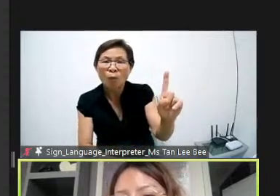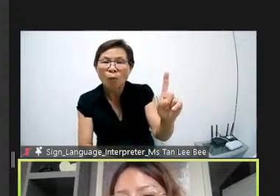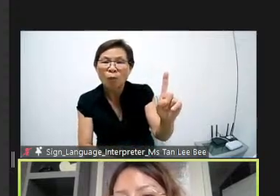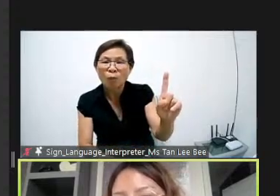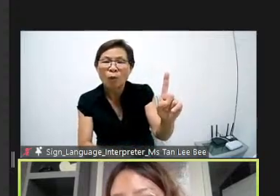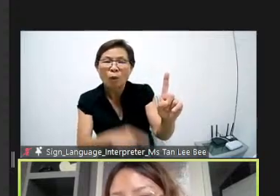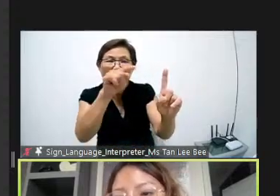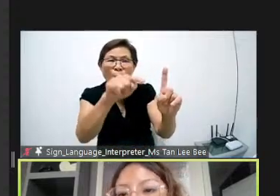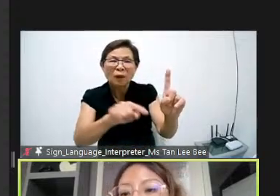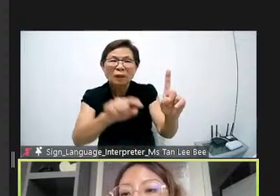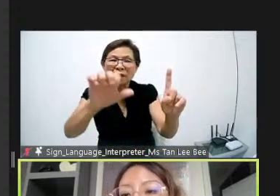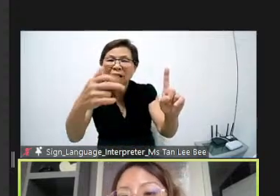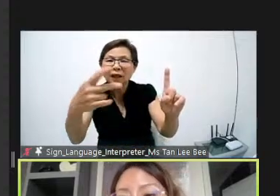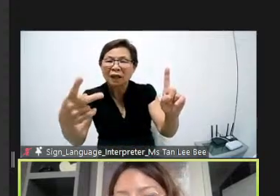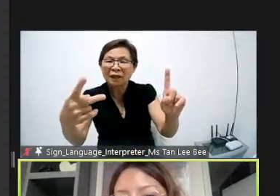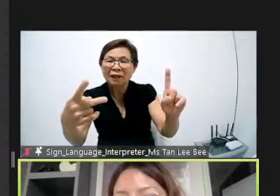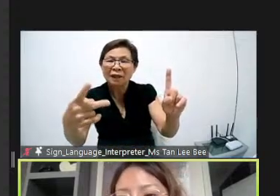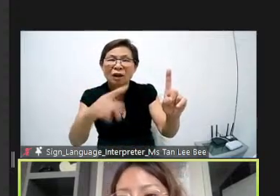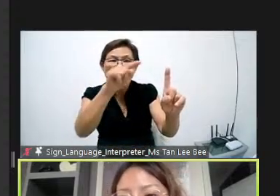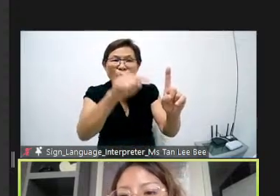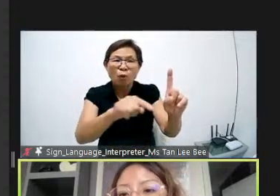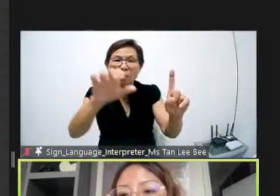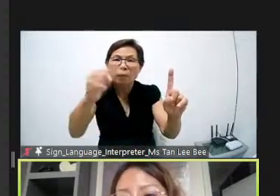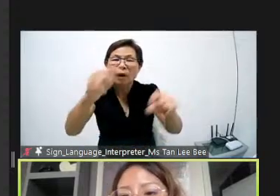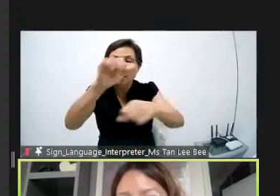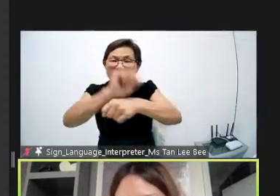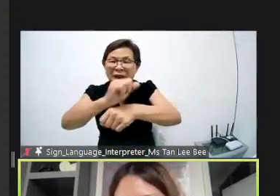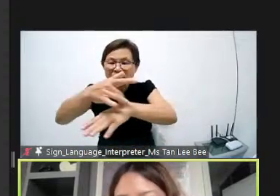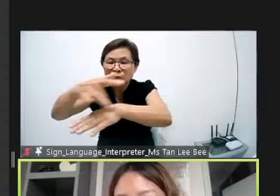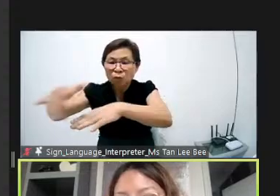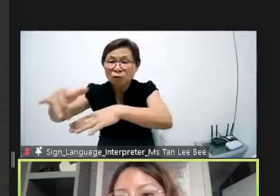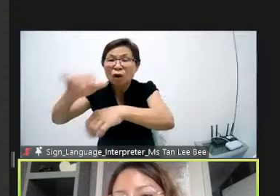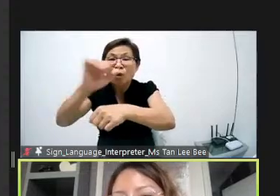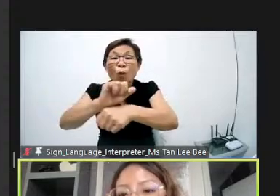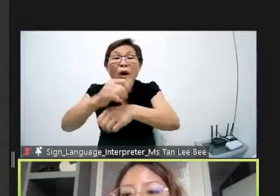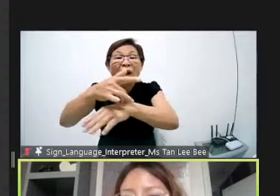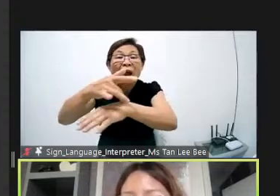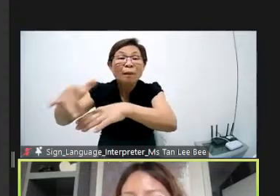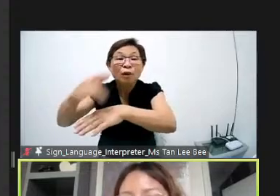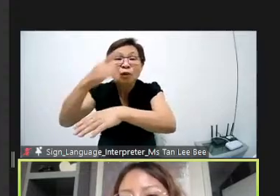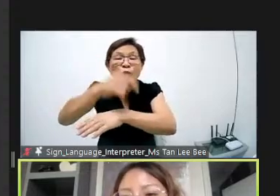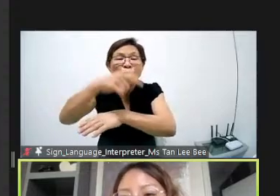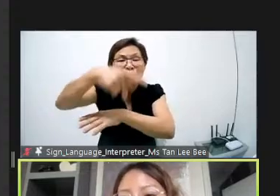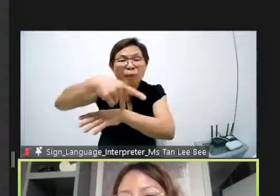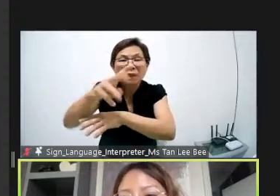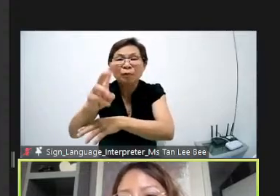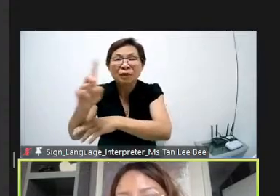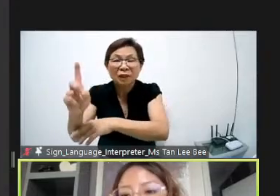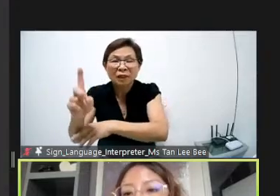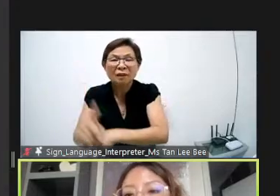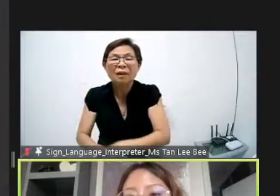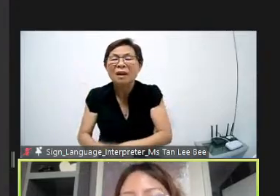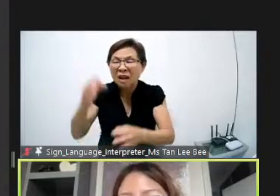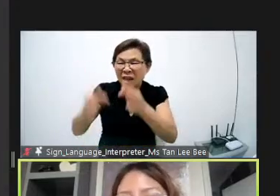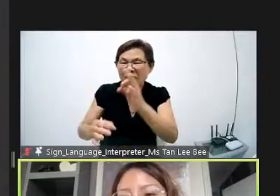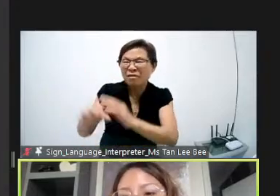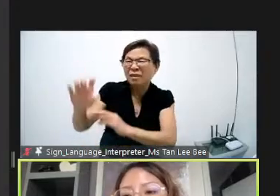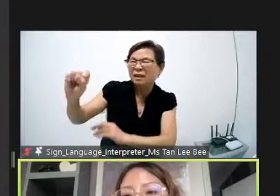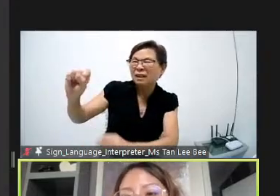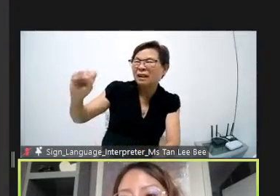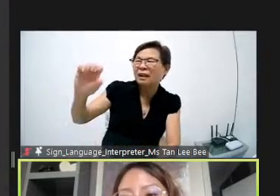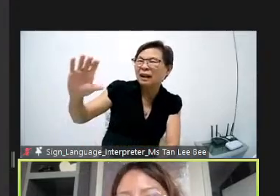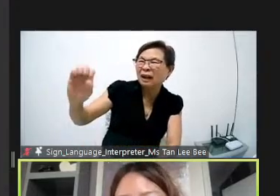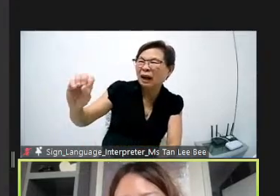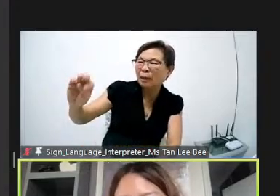10,000 position available for PWD. If those companies that decide to